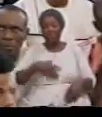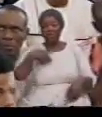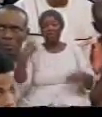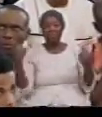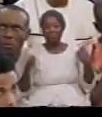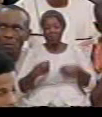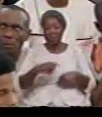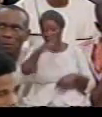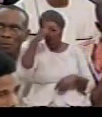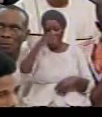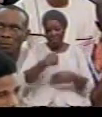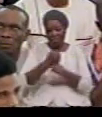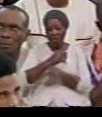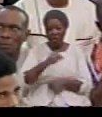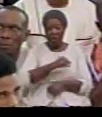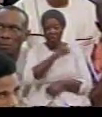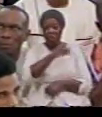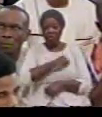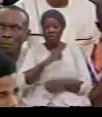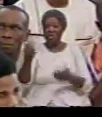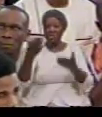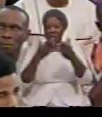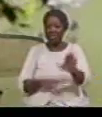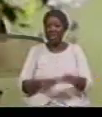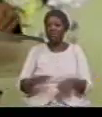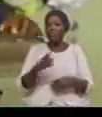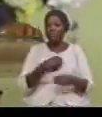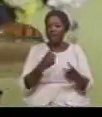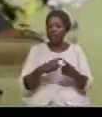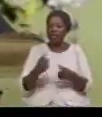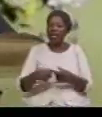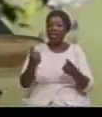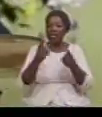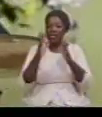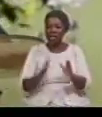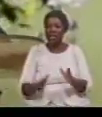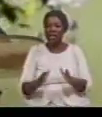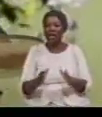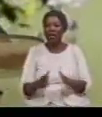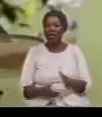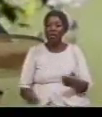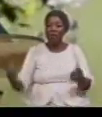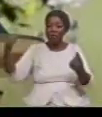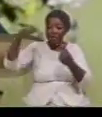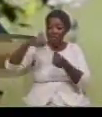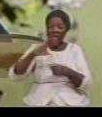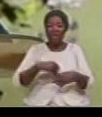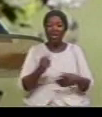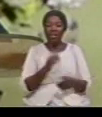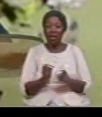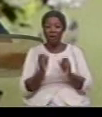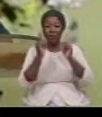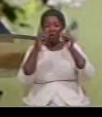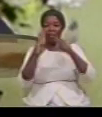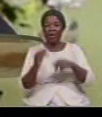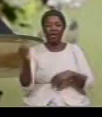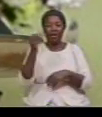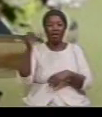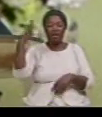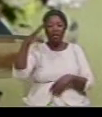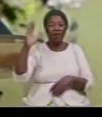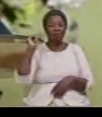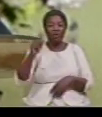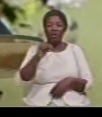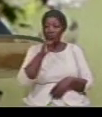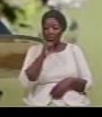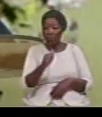leads to loss of spiritual sensitivity. The sinner, unless awakened by grace, can neither hear the